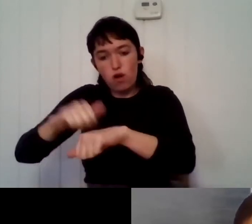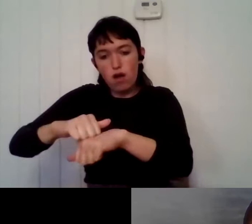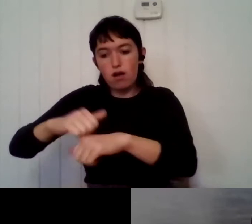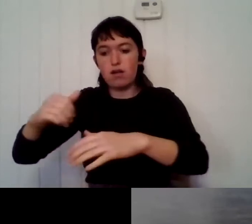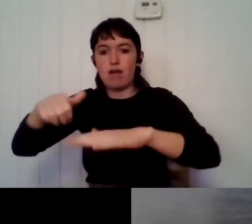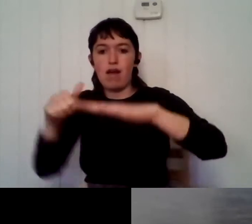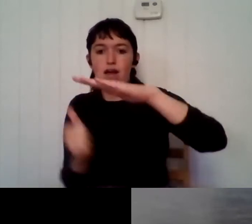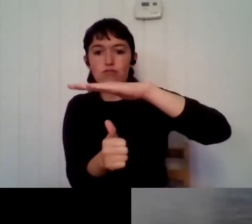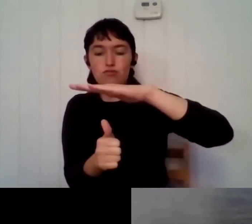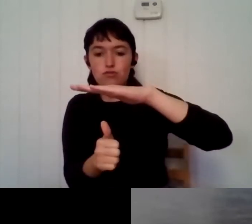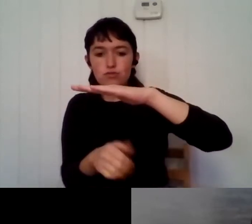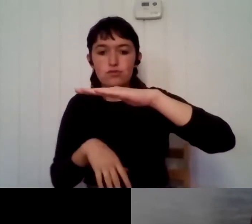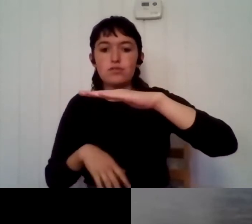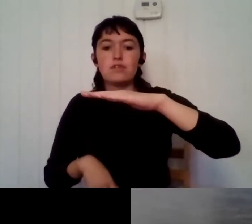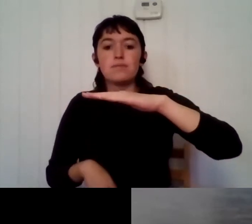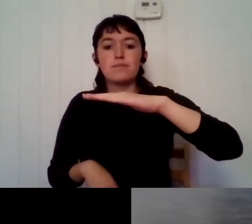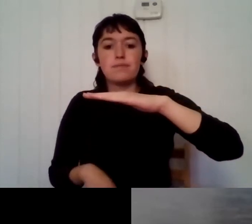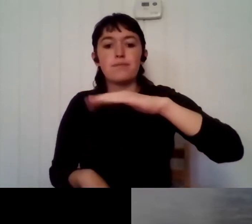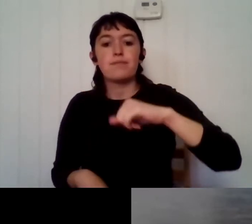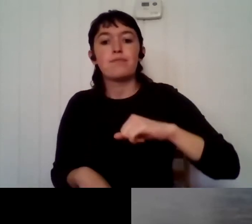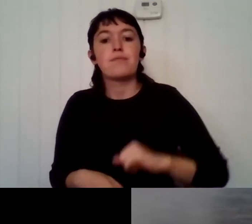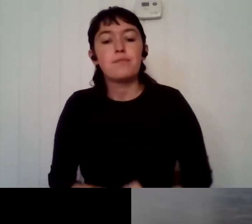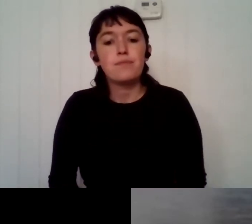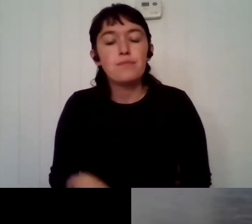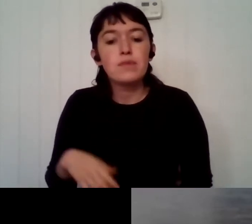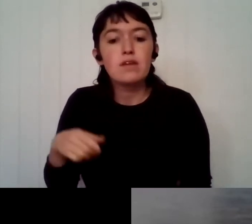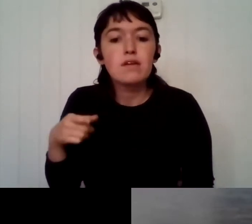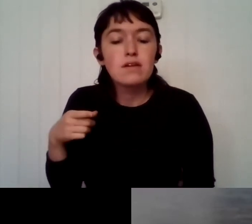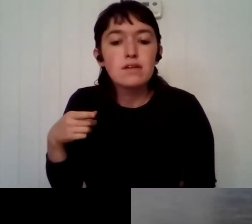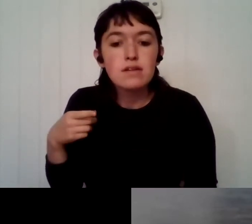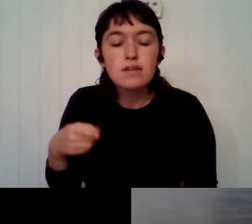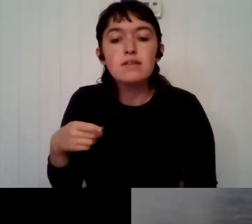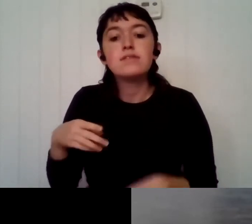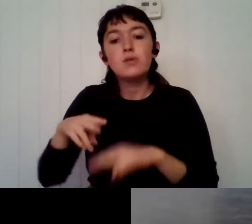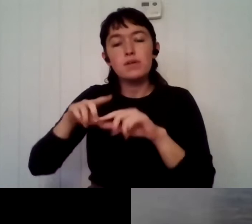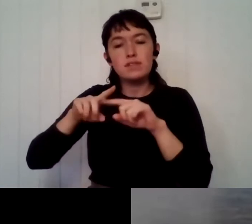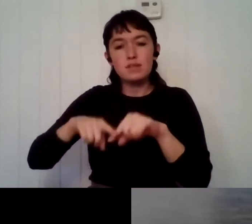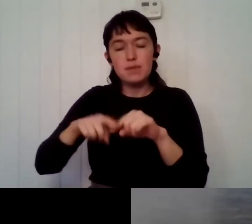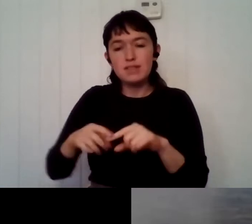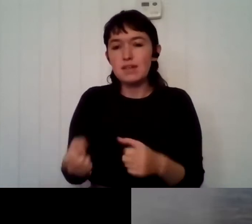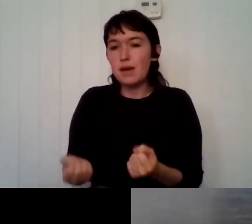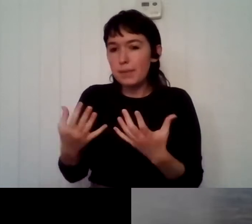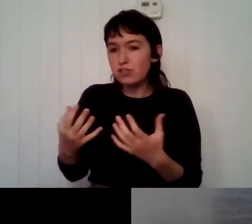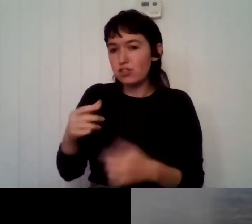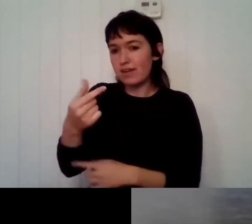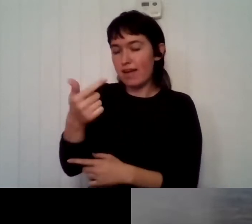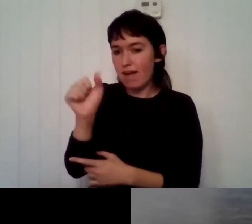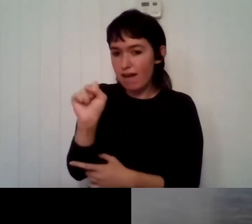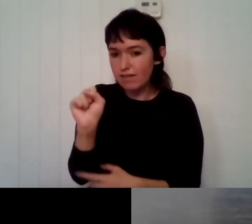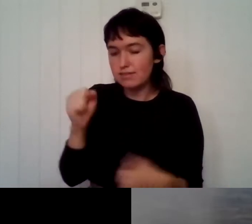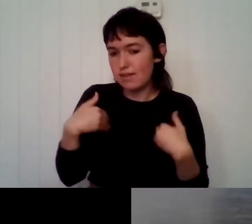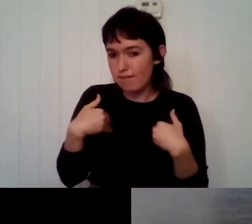potential to erupt at some point. And it depends on how much gas it has. So a volcano is basically